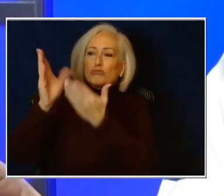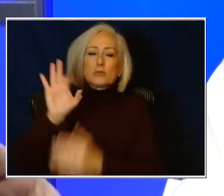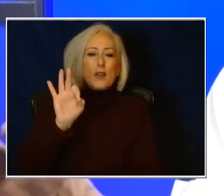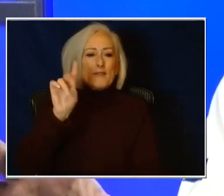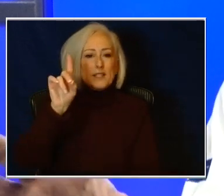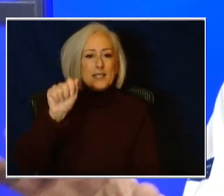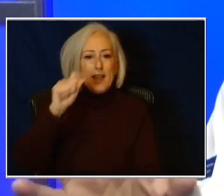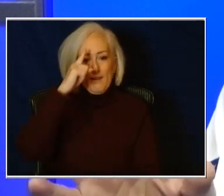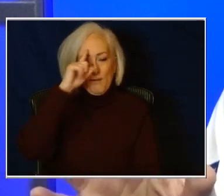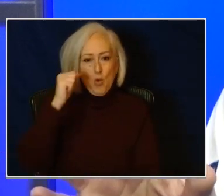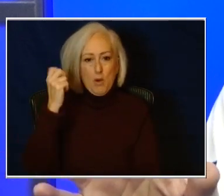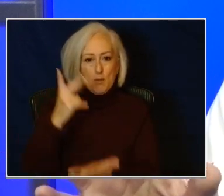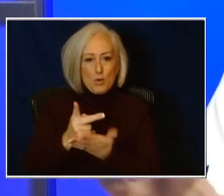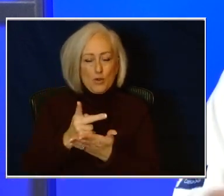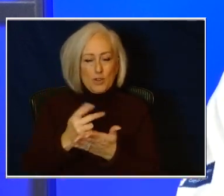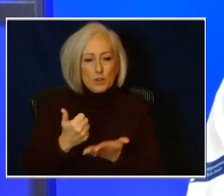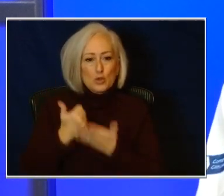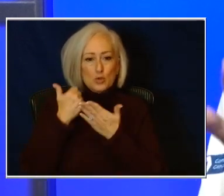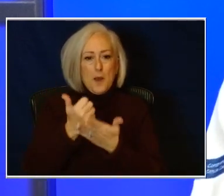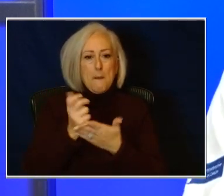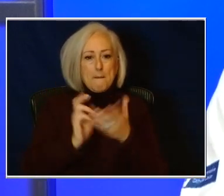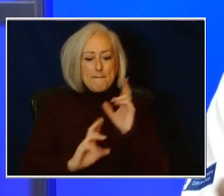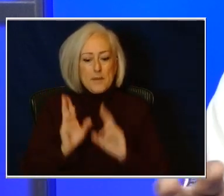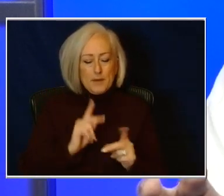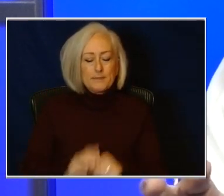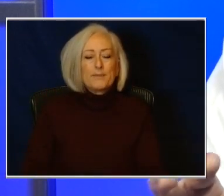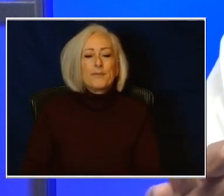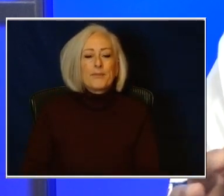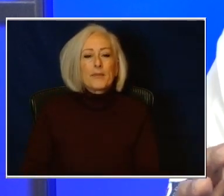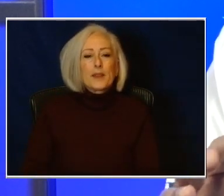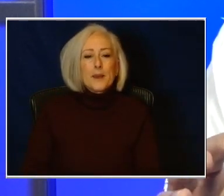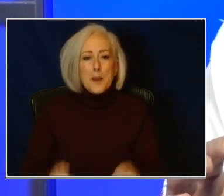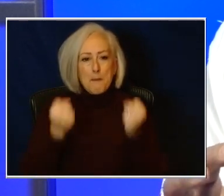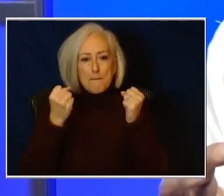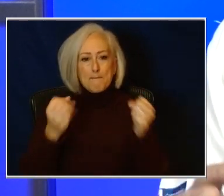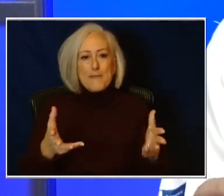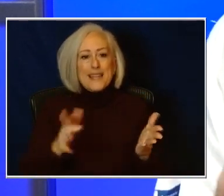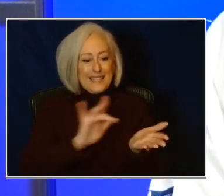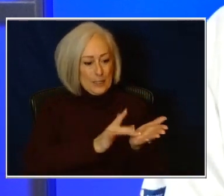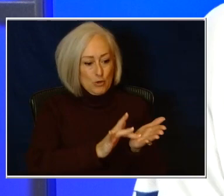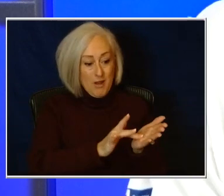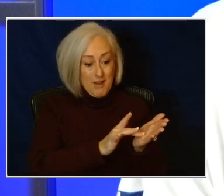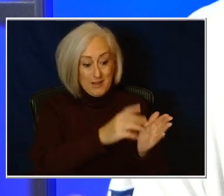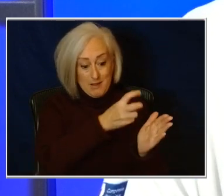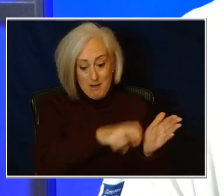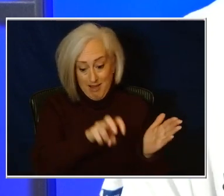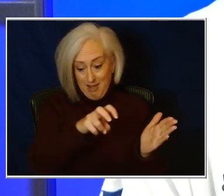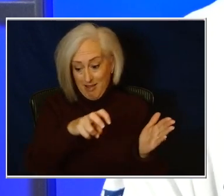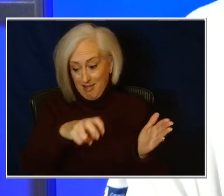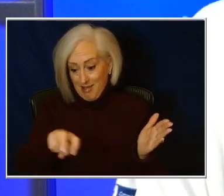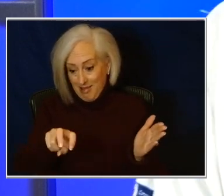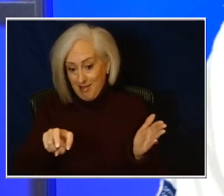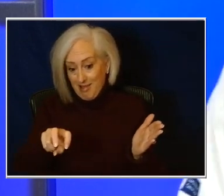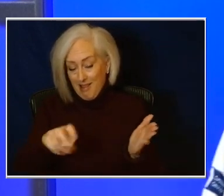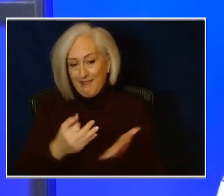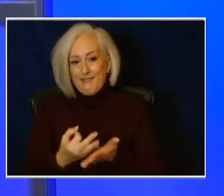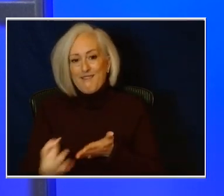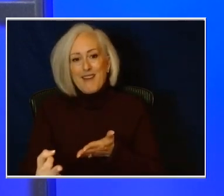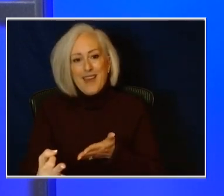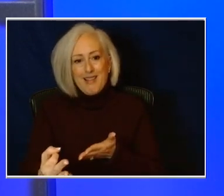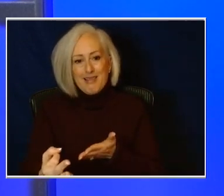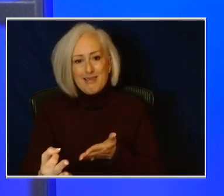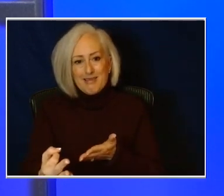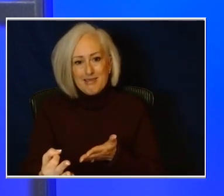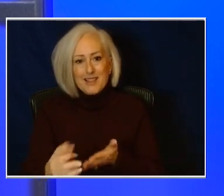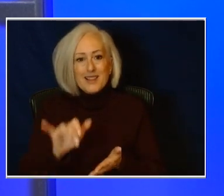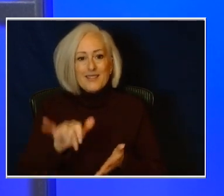help patients. And many drugs along the pathway end up not working and don't make it all the way through. So that's a lot of